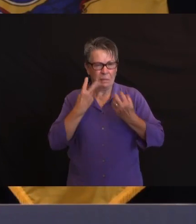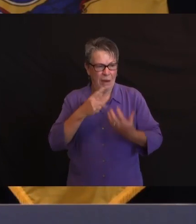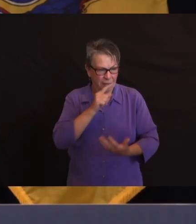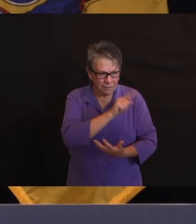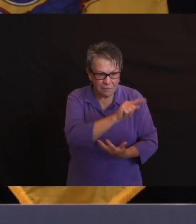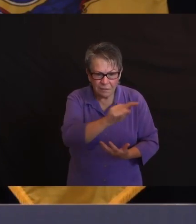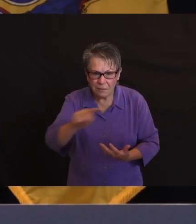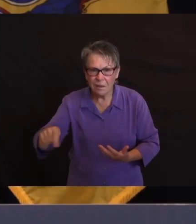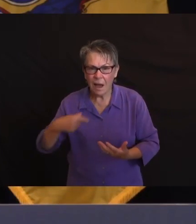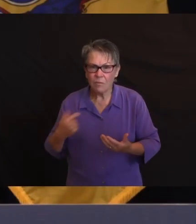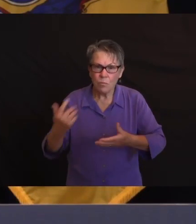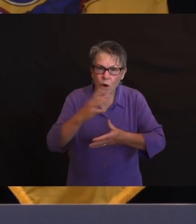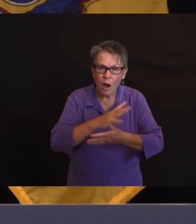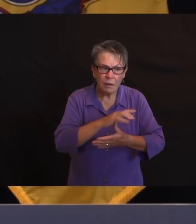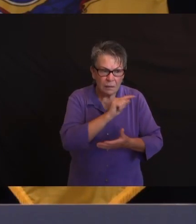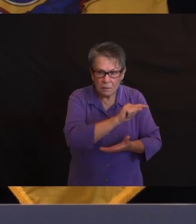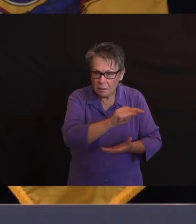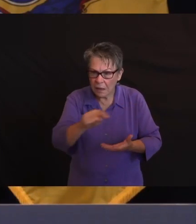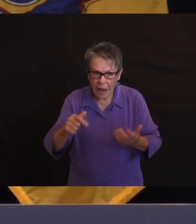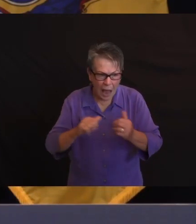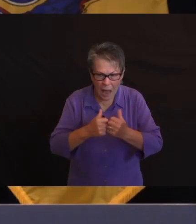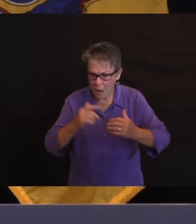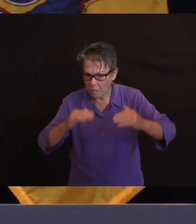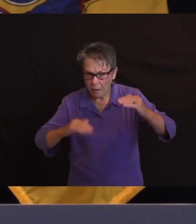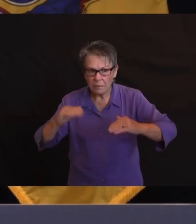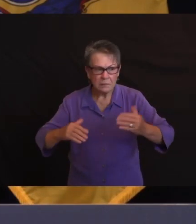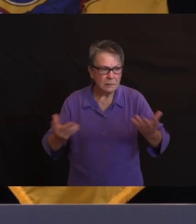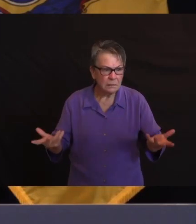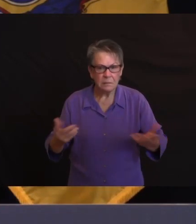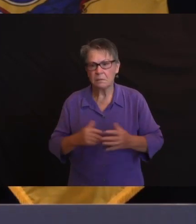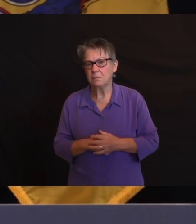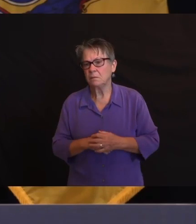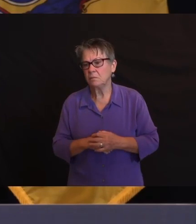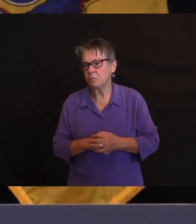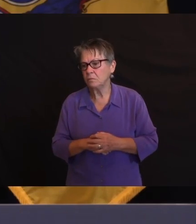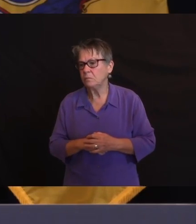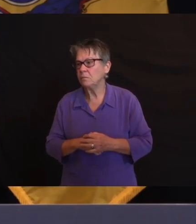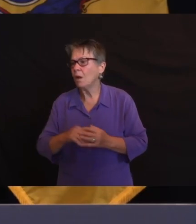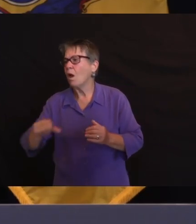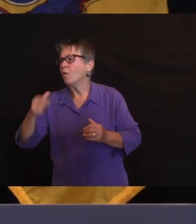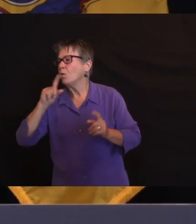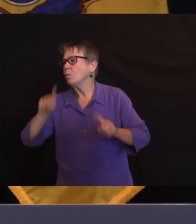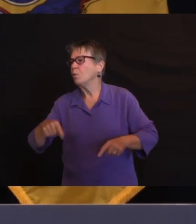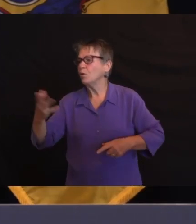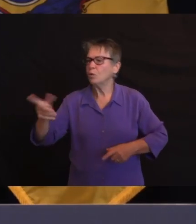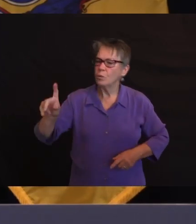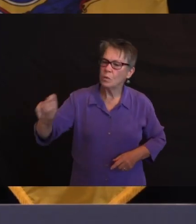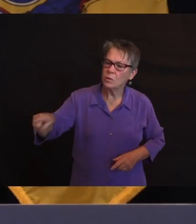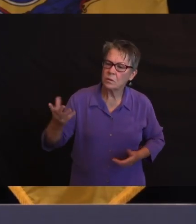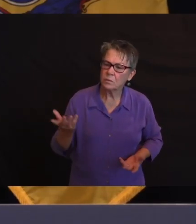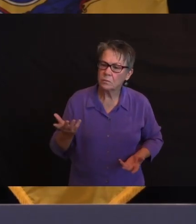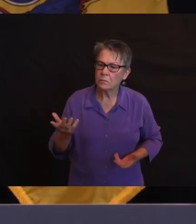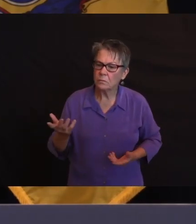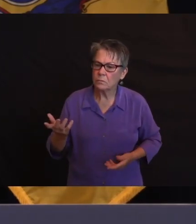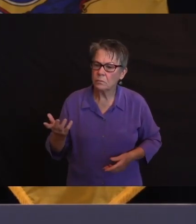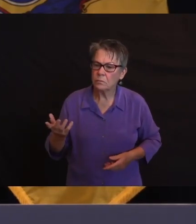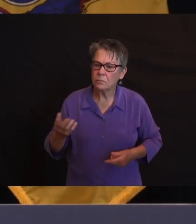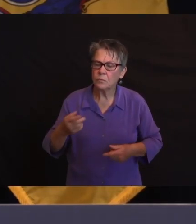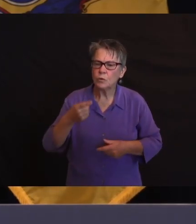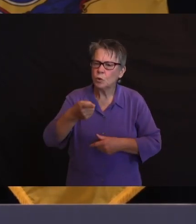Hi, Governor. So as you guys were highlighting a little bit earlier, especially in Ocean County, we're seeing this big spike in